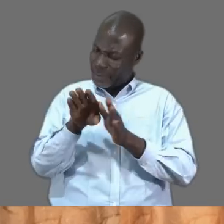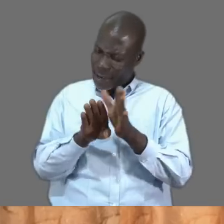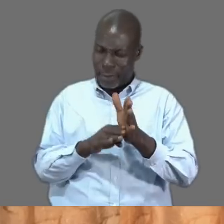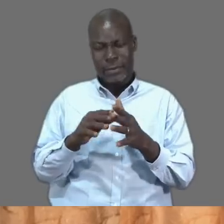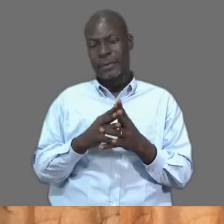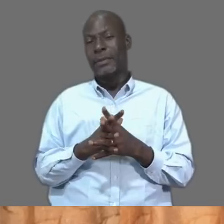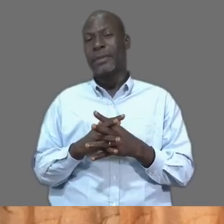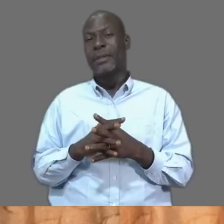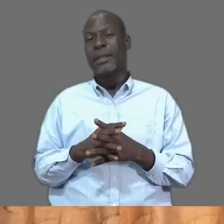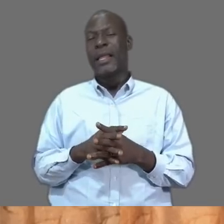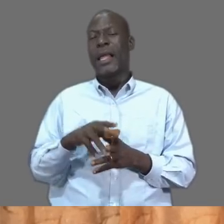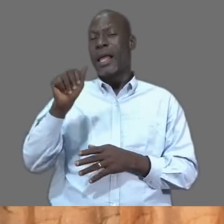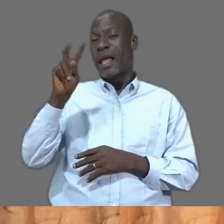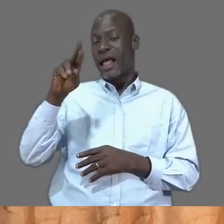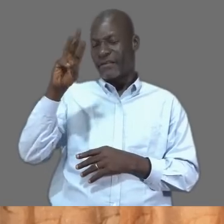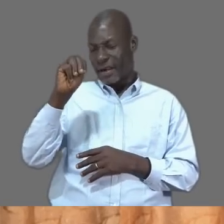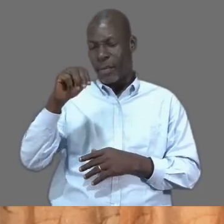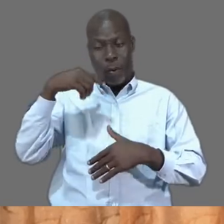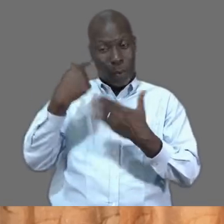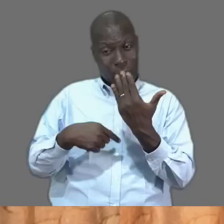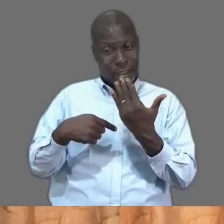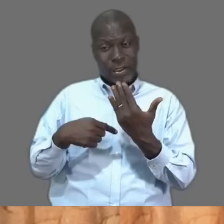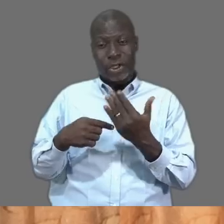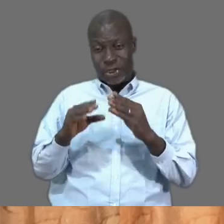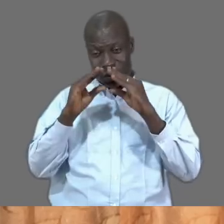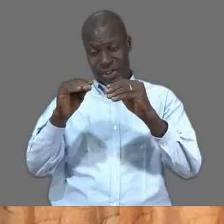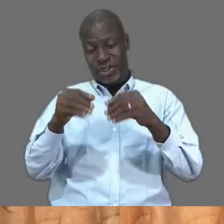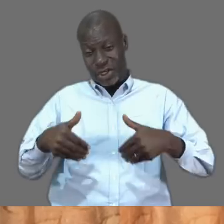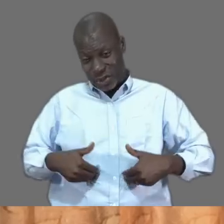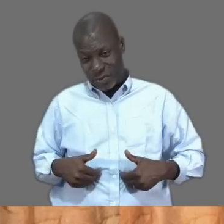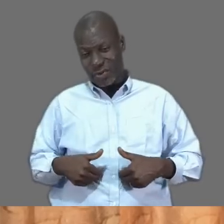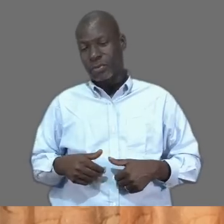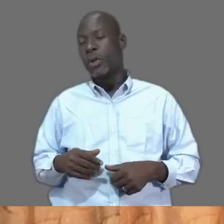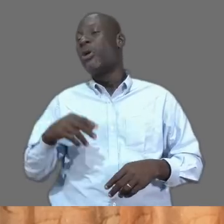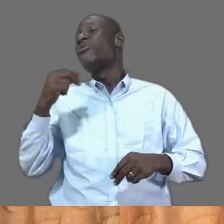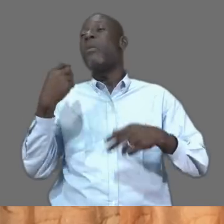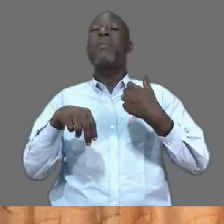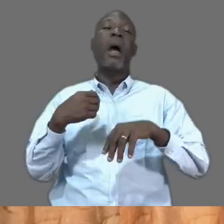ye. Avram ba mu she dia wo de sha Ghana emrante ne maba wa mu ni se oh